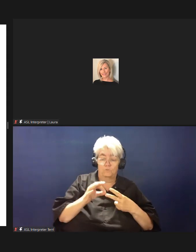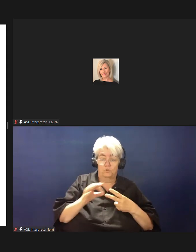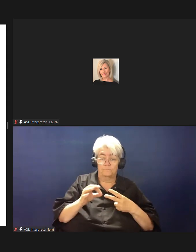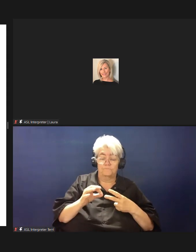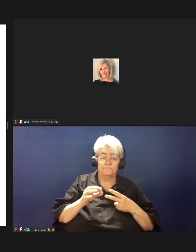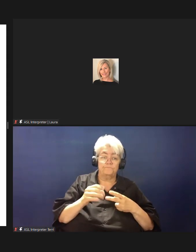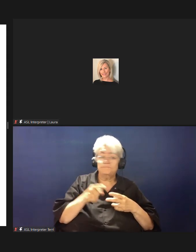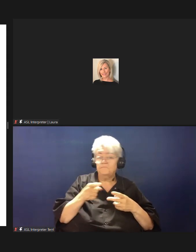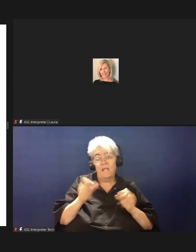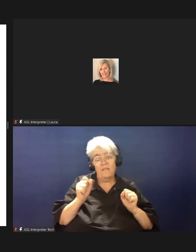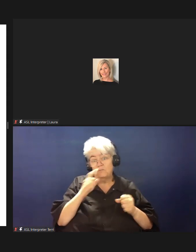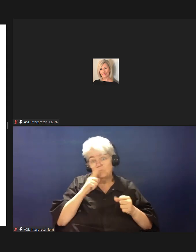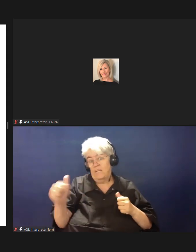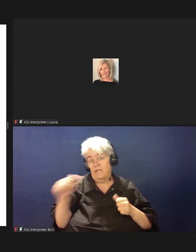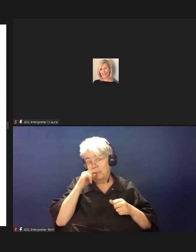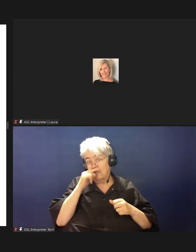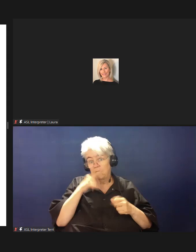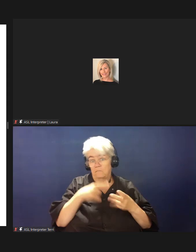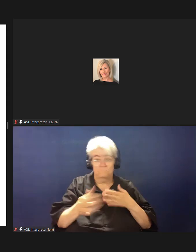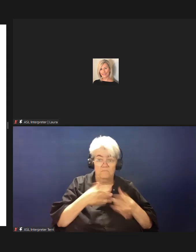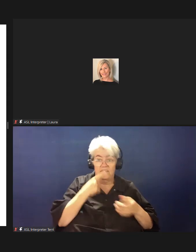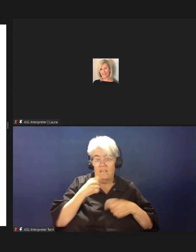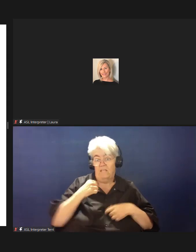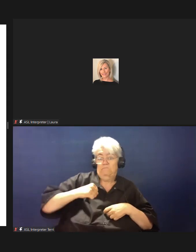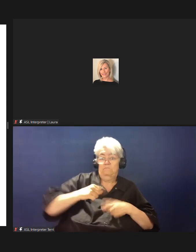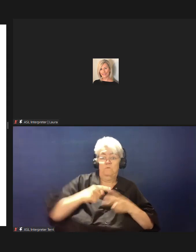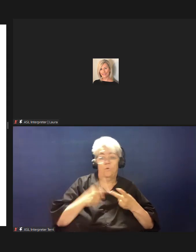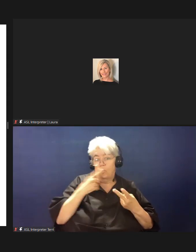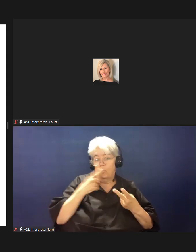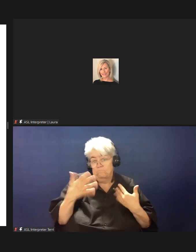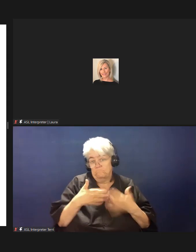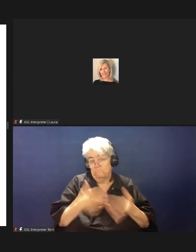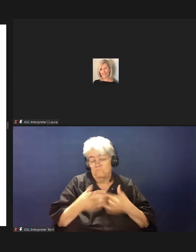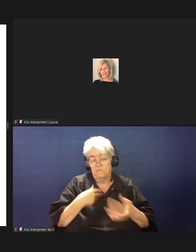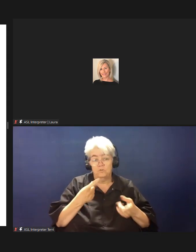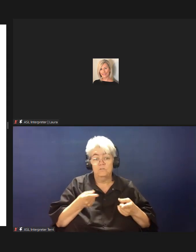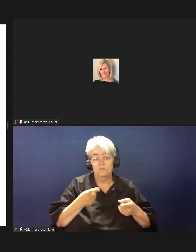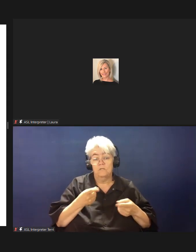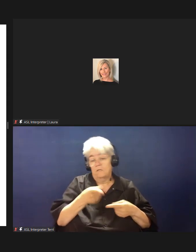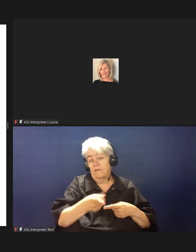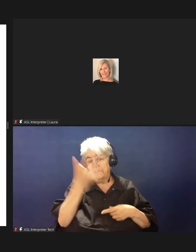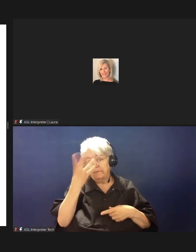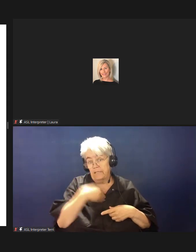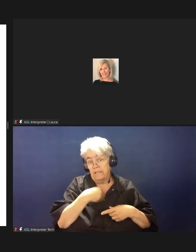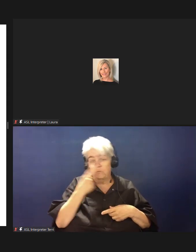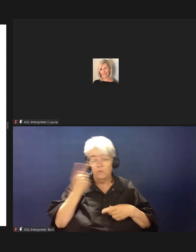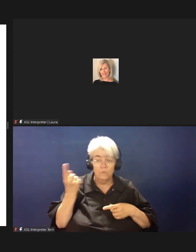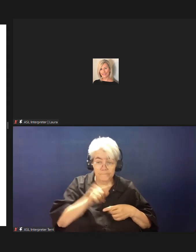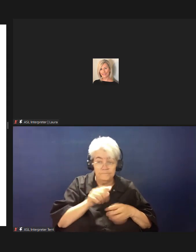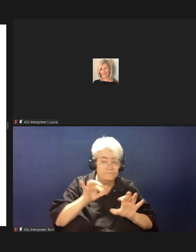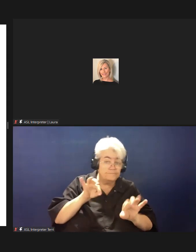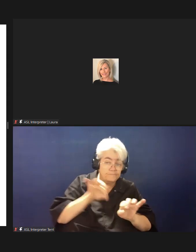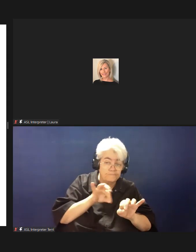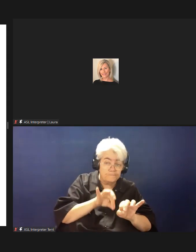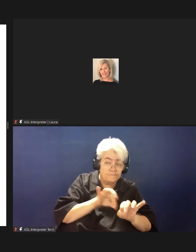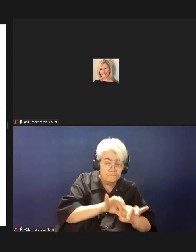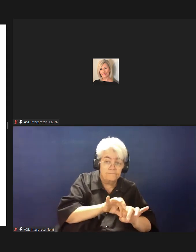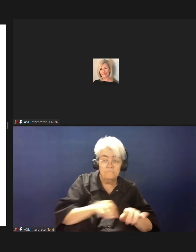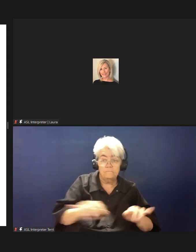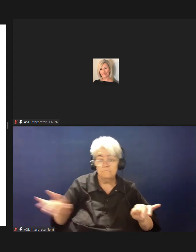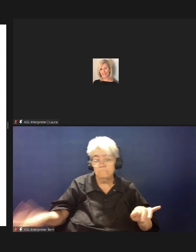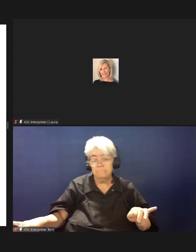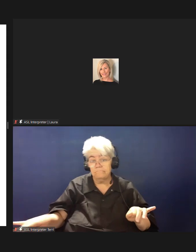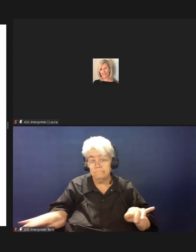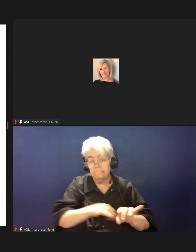can be used with any child, whether they're reluctant about it or not, is to screen children while they're sleeping. And so you